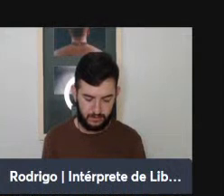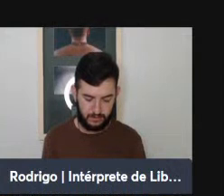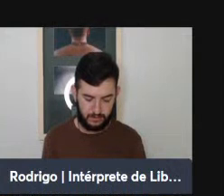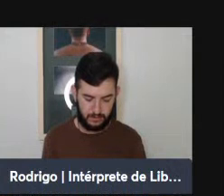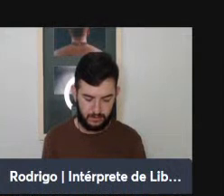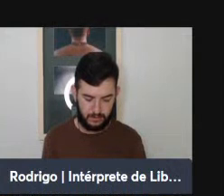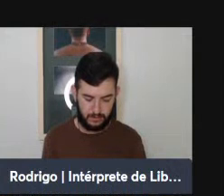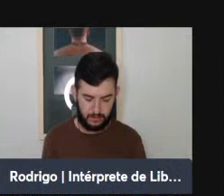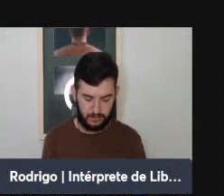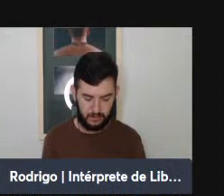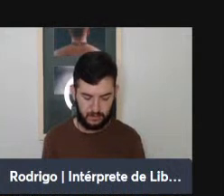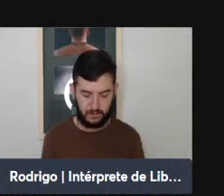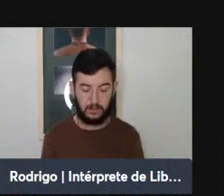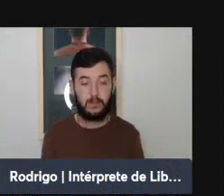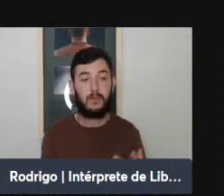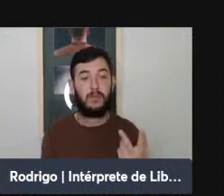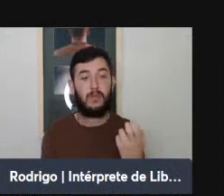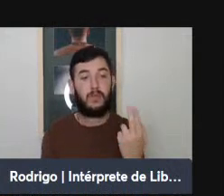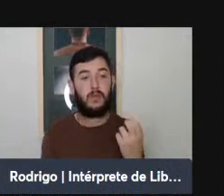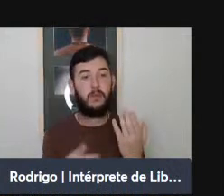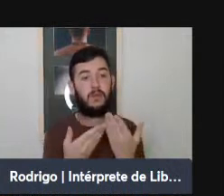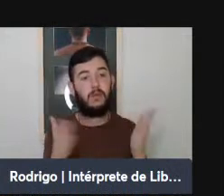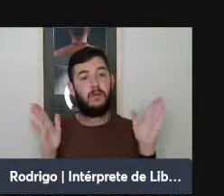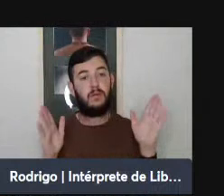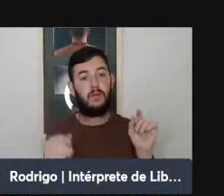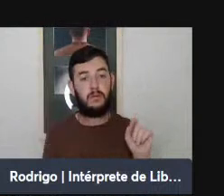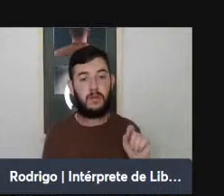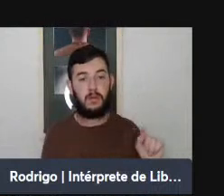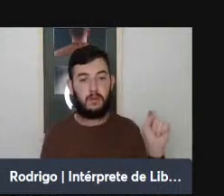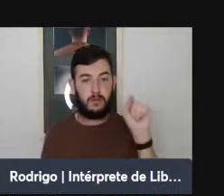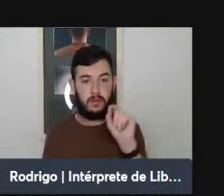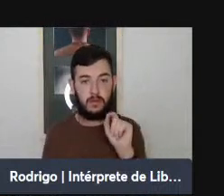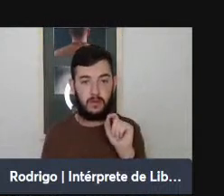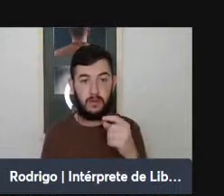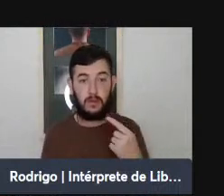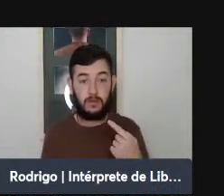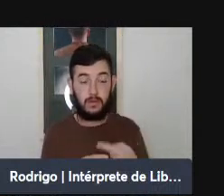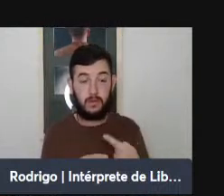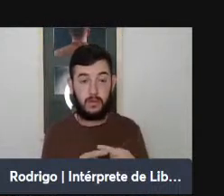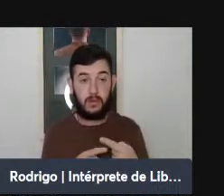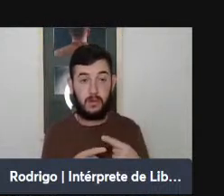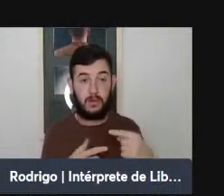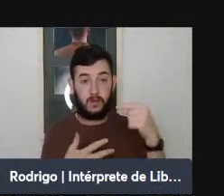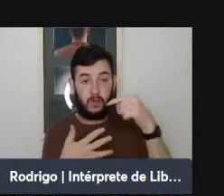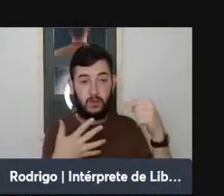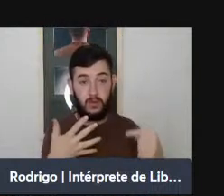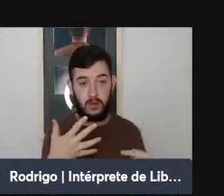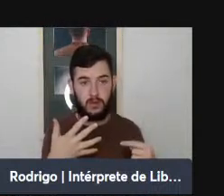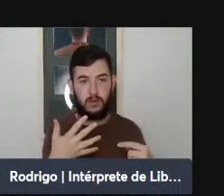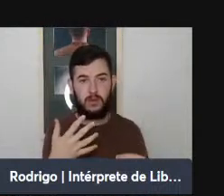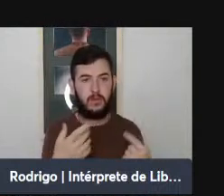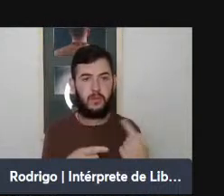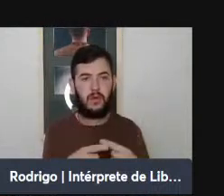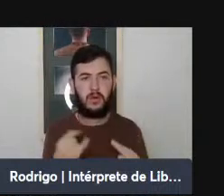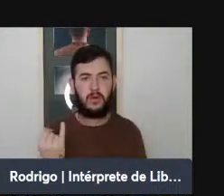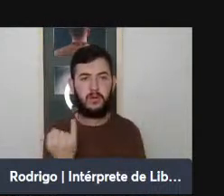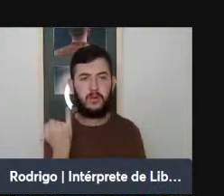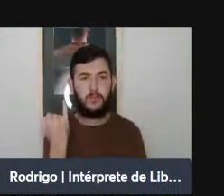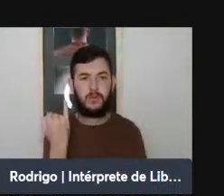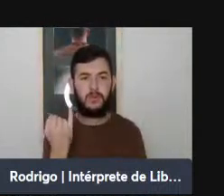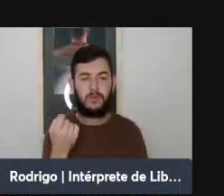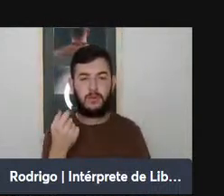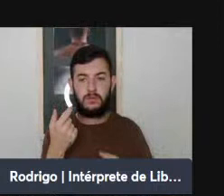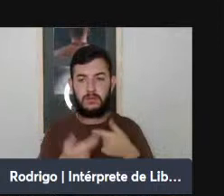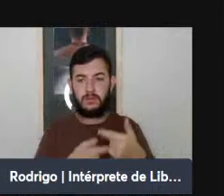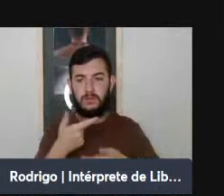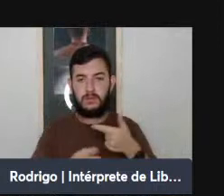Então, deixe-me começar com considerações sobre por que a escrita importa, por que é importante fazer esse trabalho e por